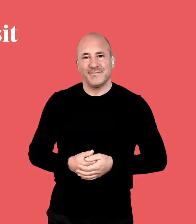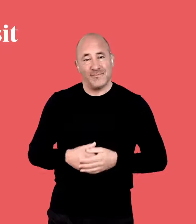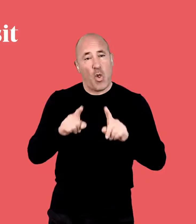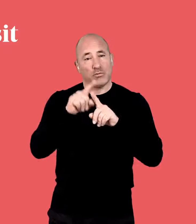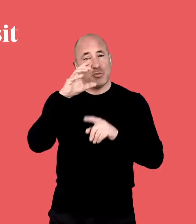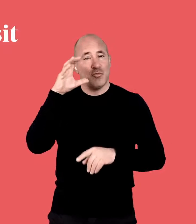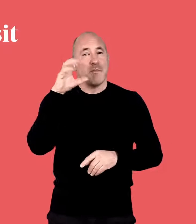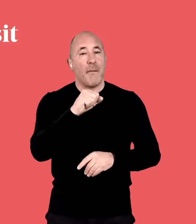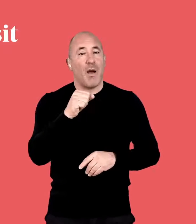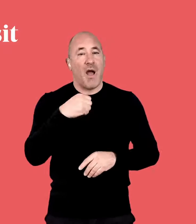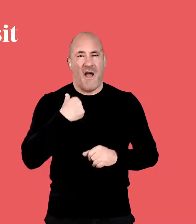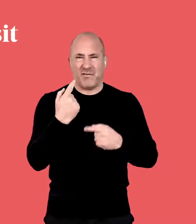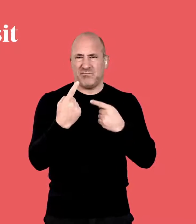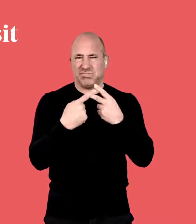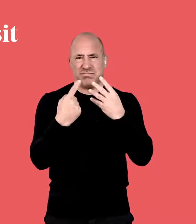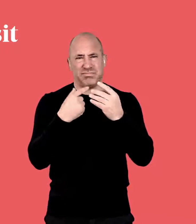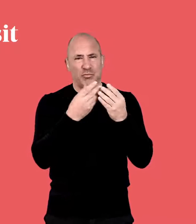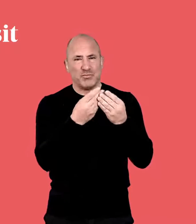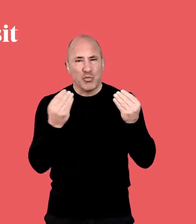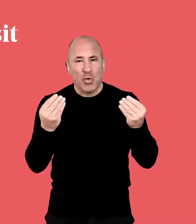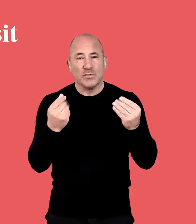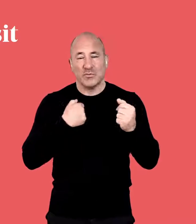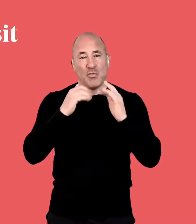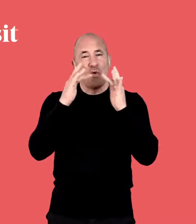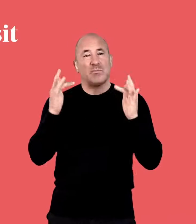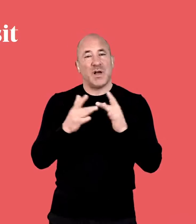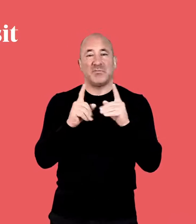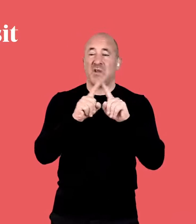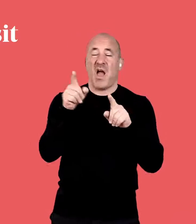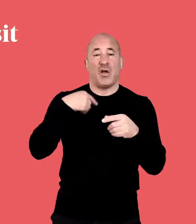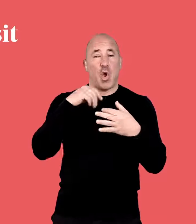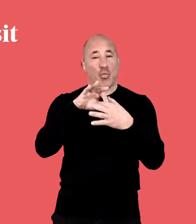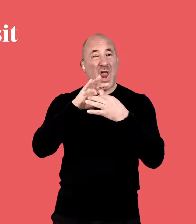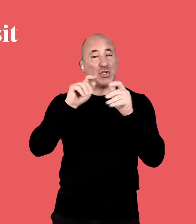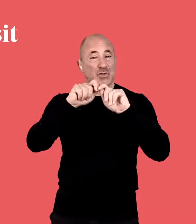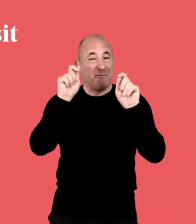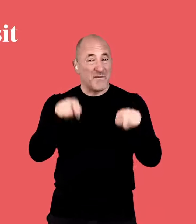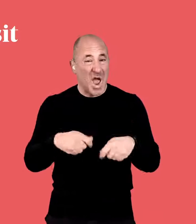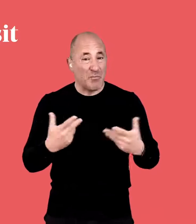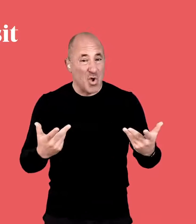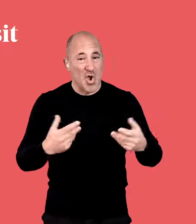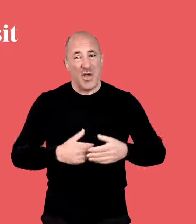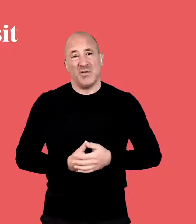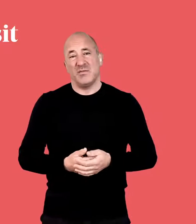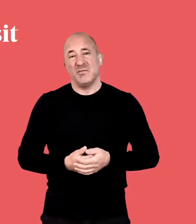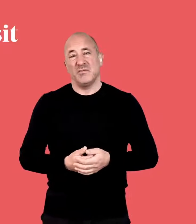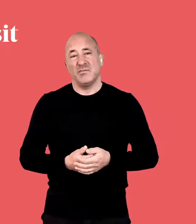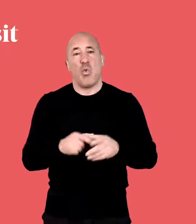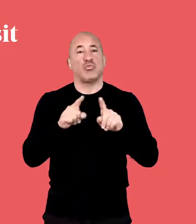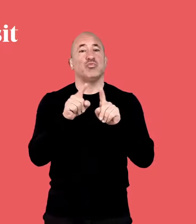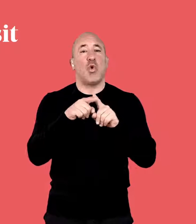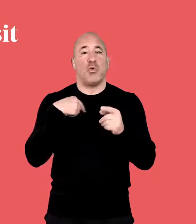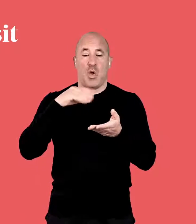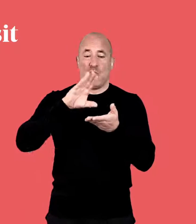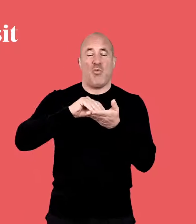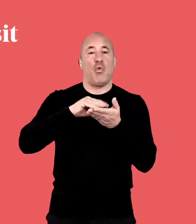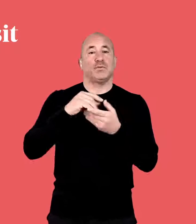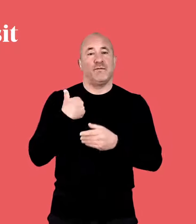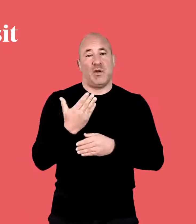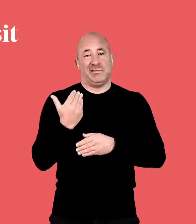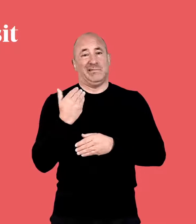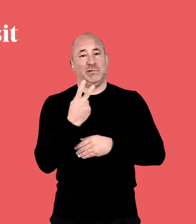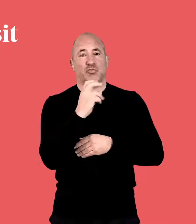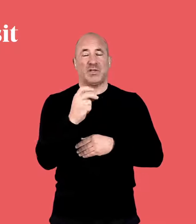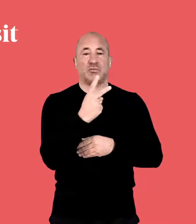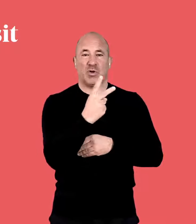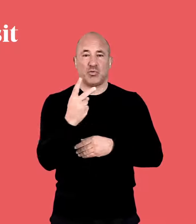Don't forget to make use of the other resources available on our website, including our relationship framework, a recording of